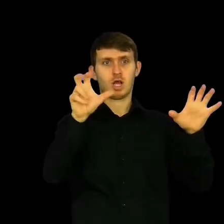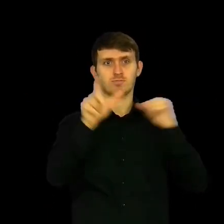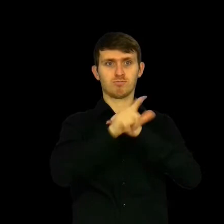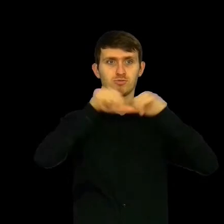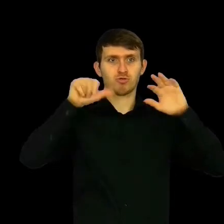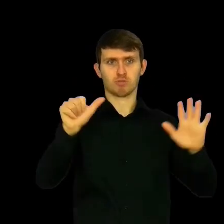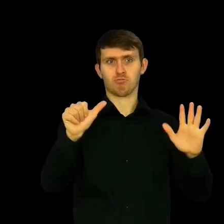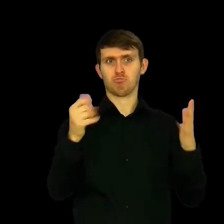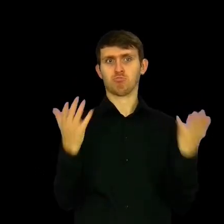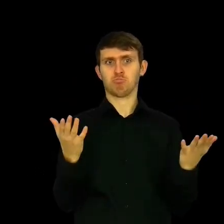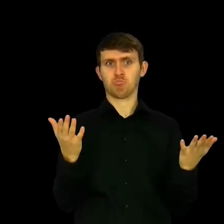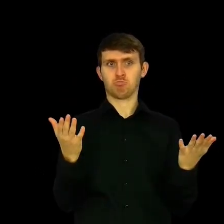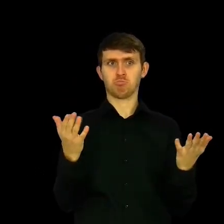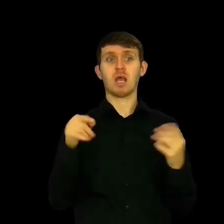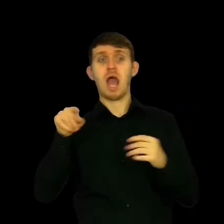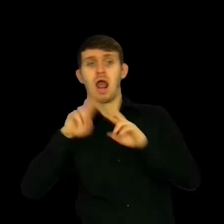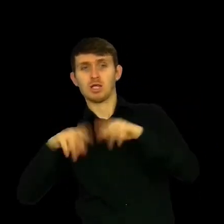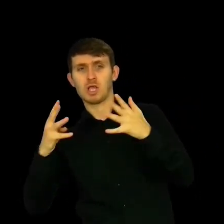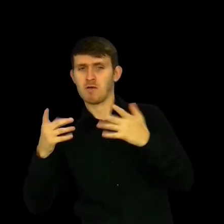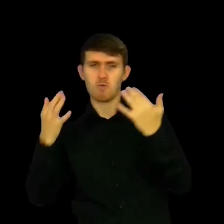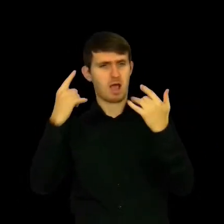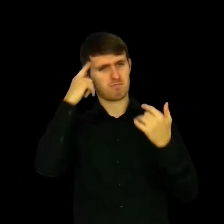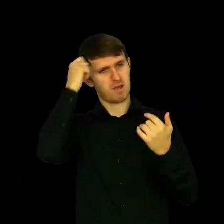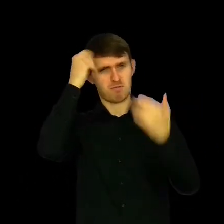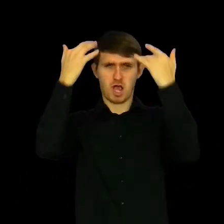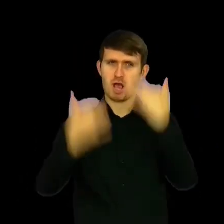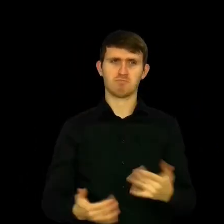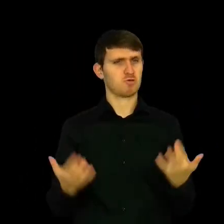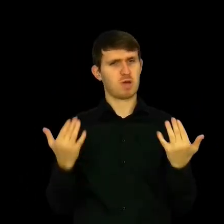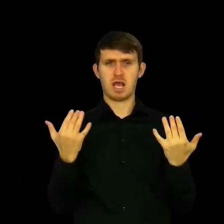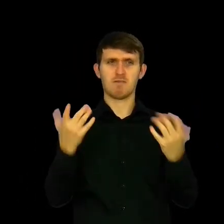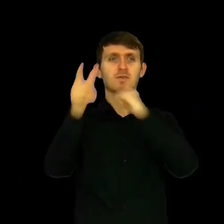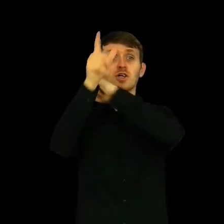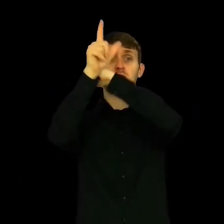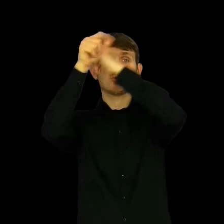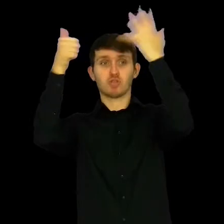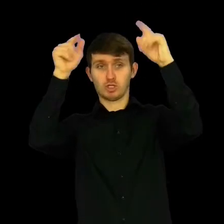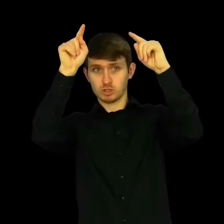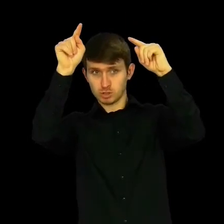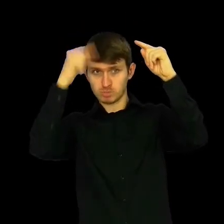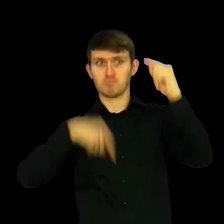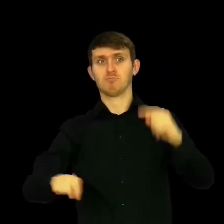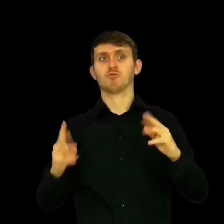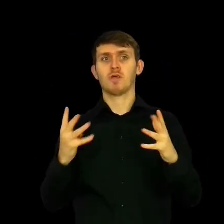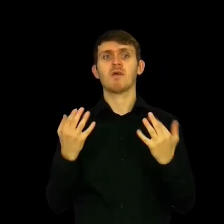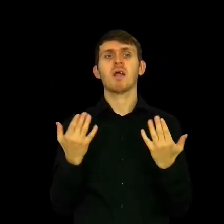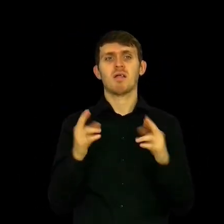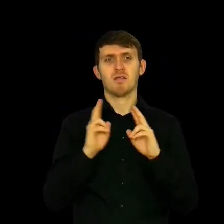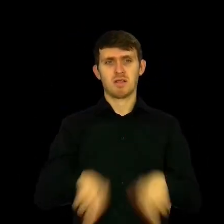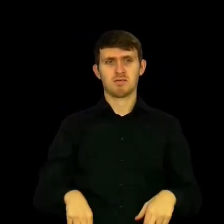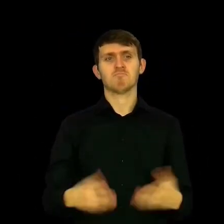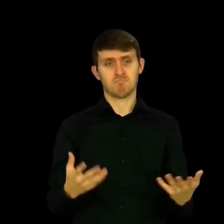problem has been reduced to 1876 minus 9. And then we can do that in our head. What's 76 minus 9? That's